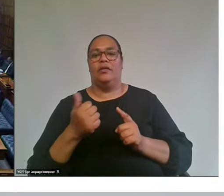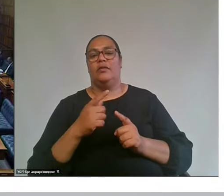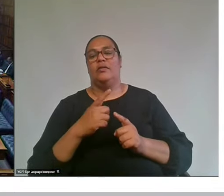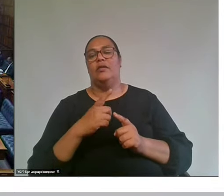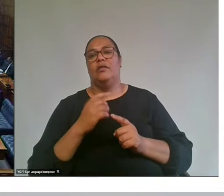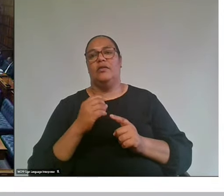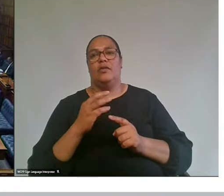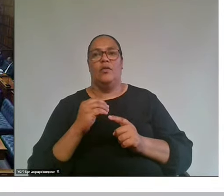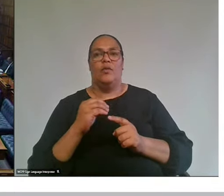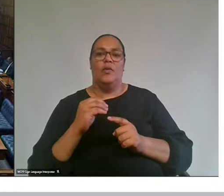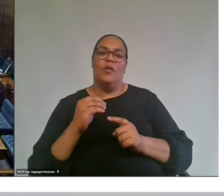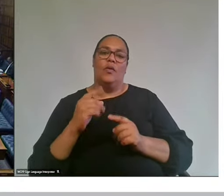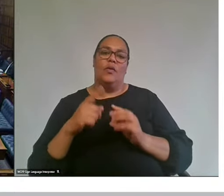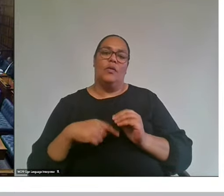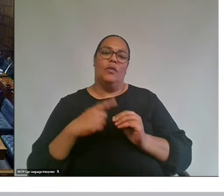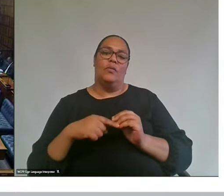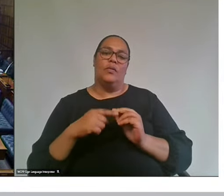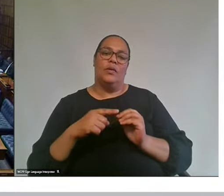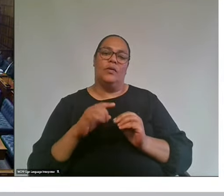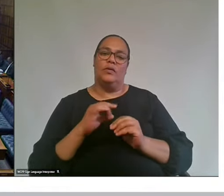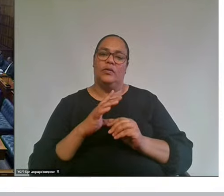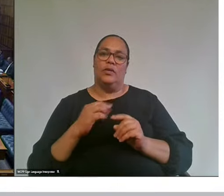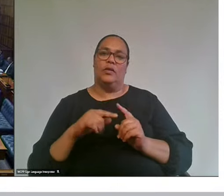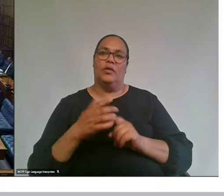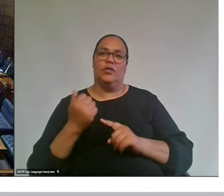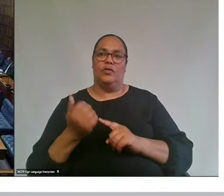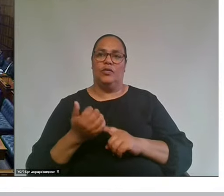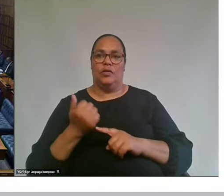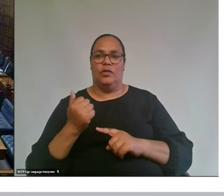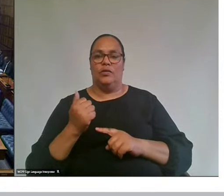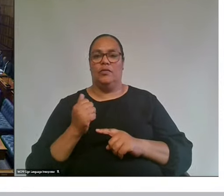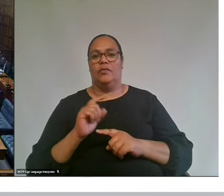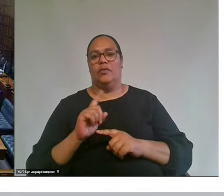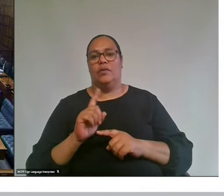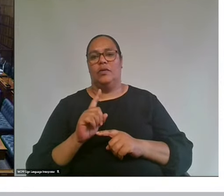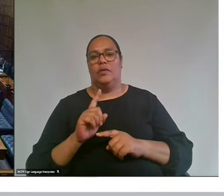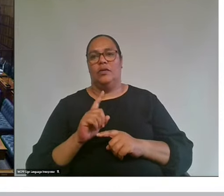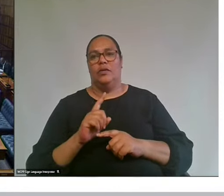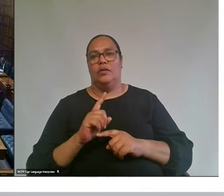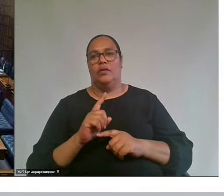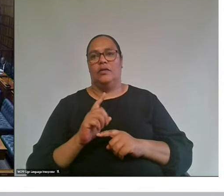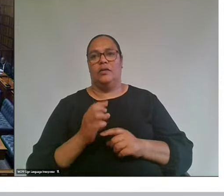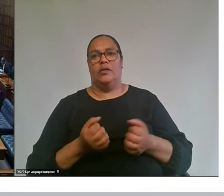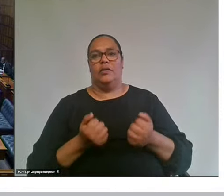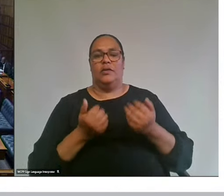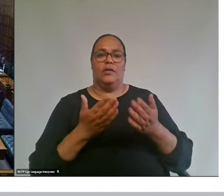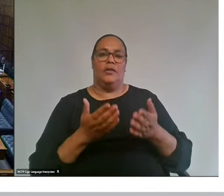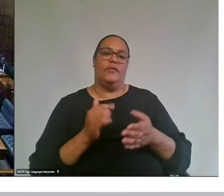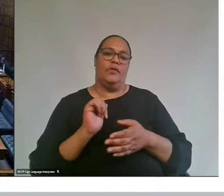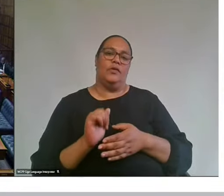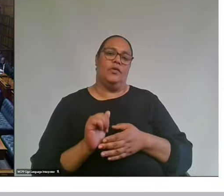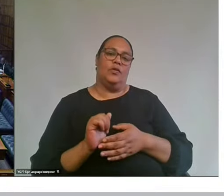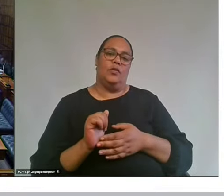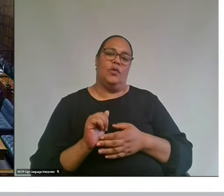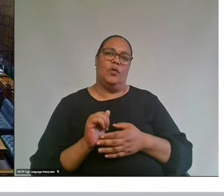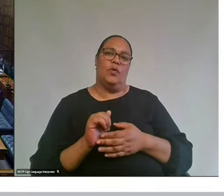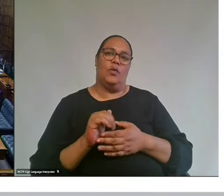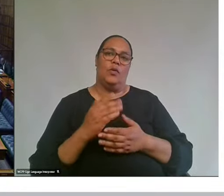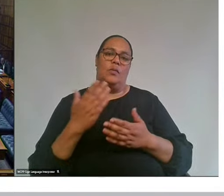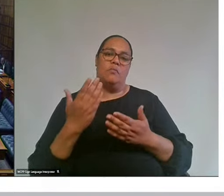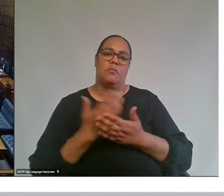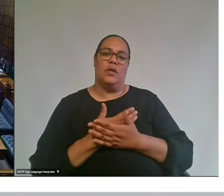shareholder about still achieving that given the Heat and